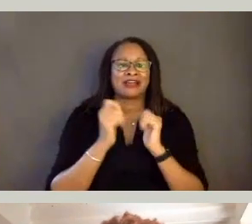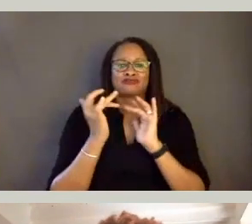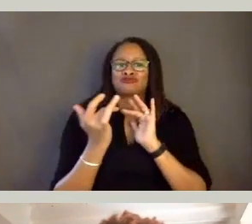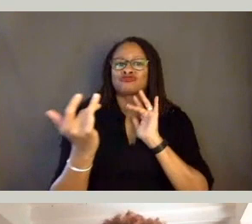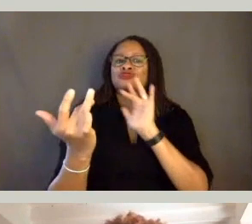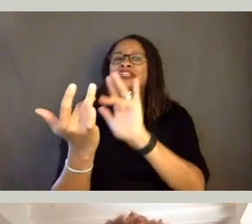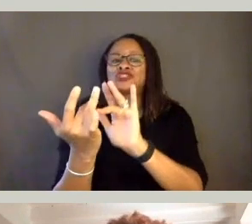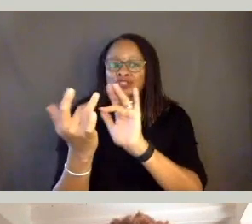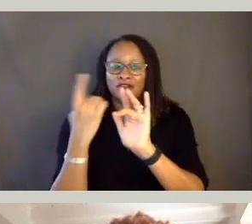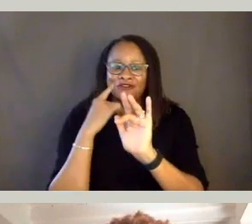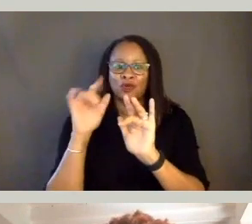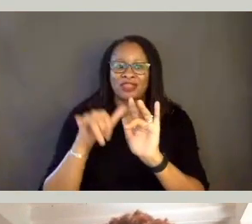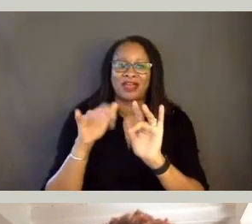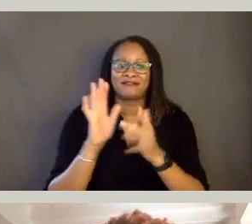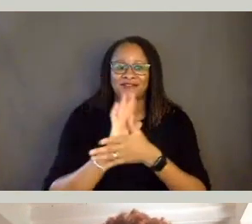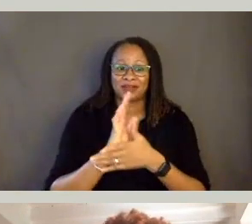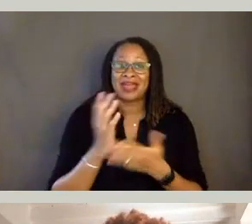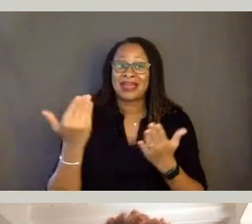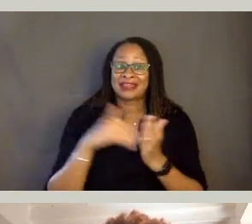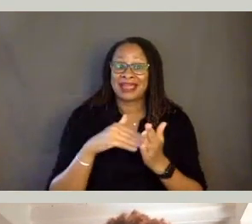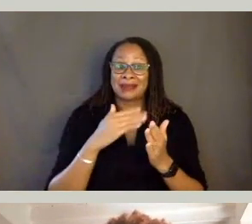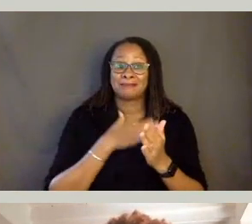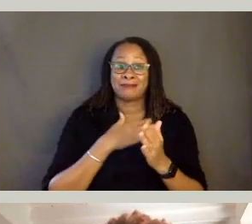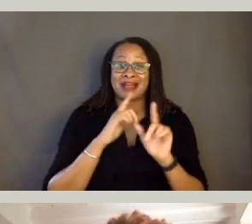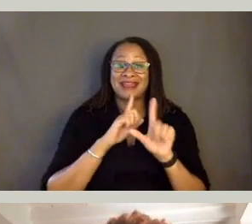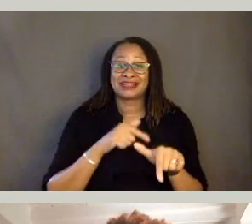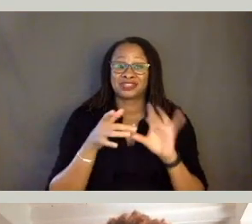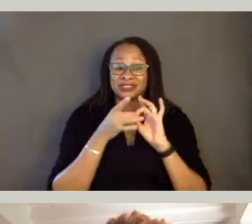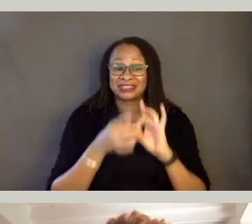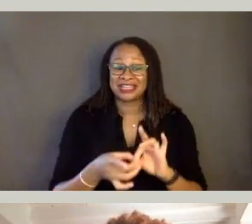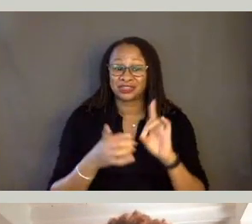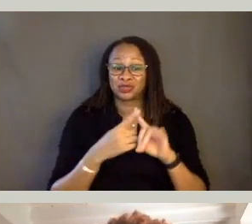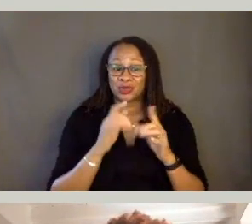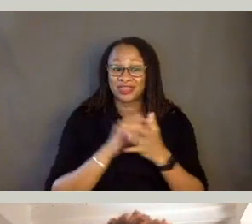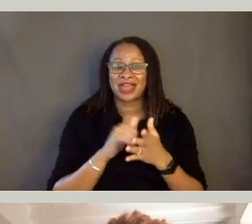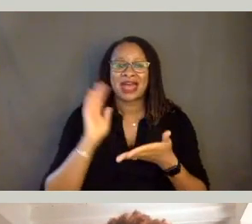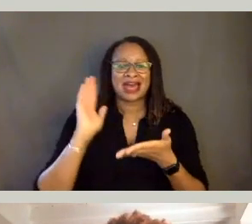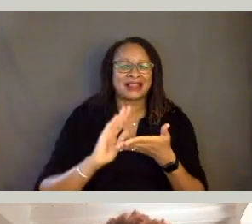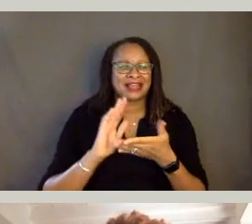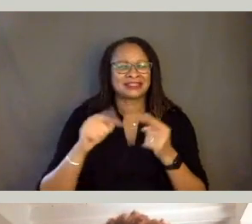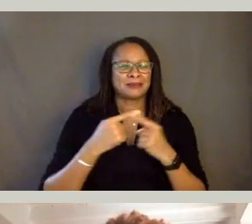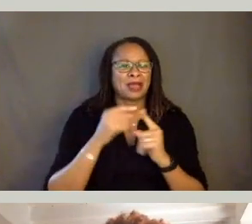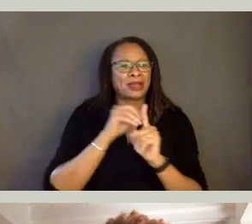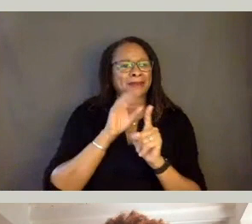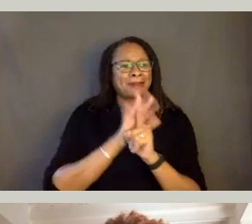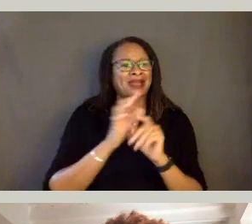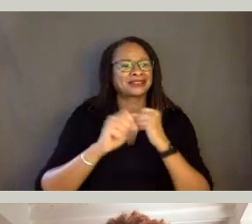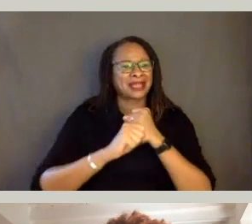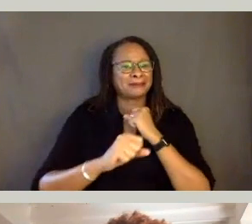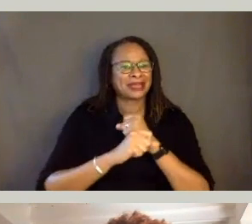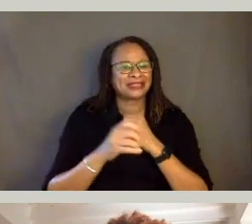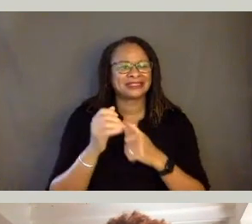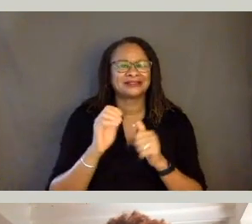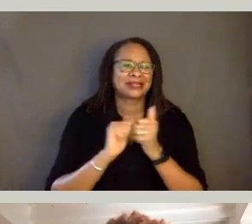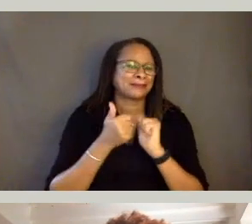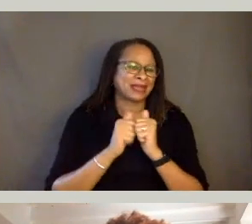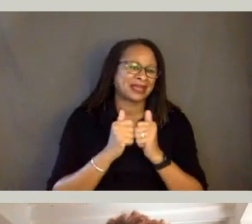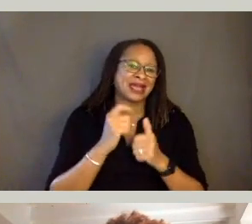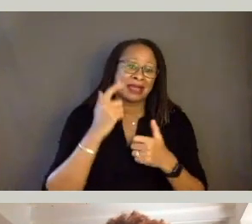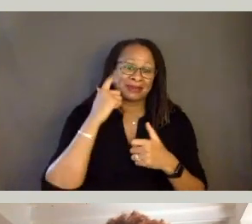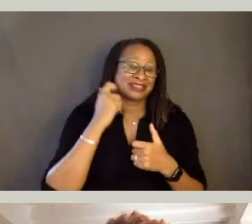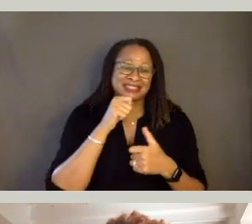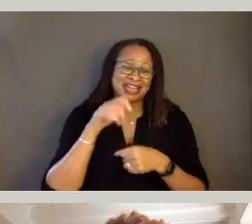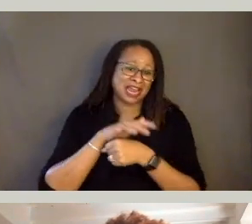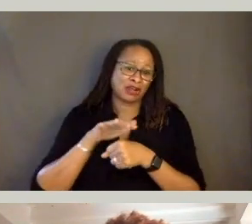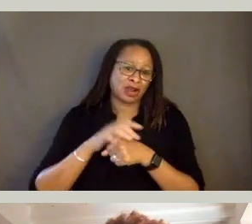So again, my answer would be more tied to that and less about kind of an impact campaign, because again, it's not an area unfortunately I'm as